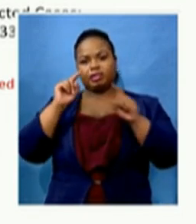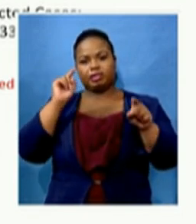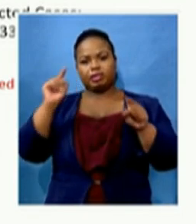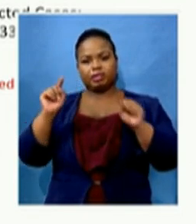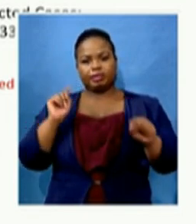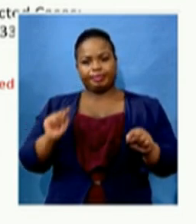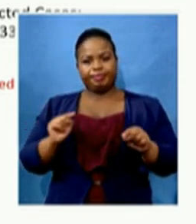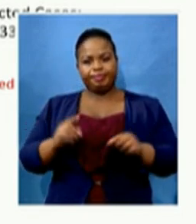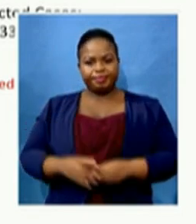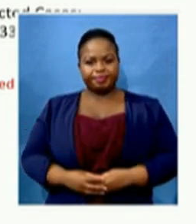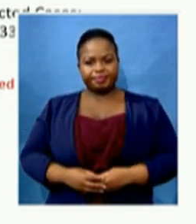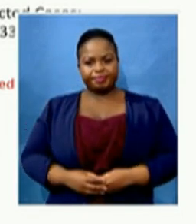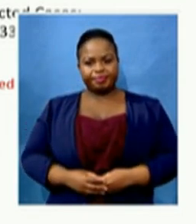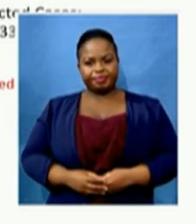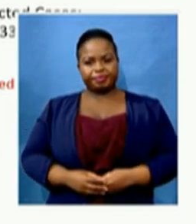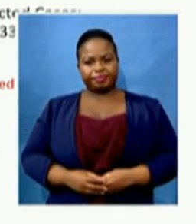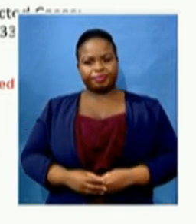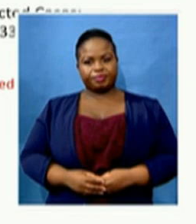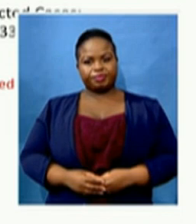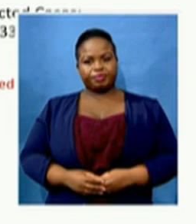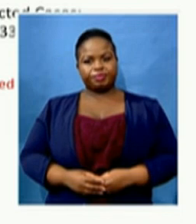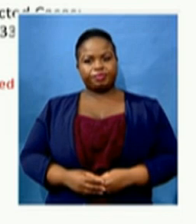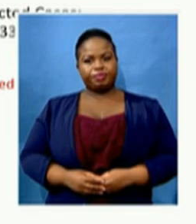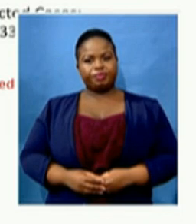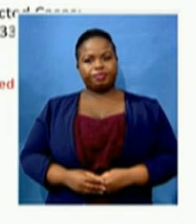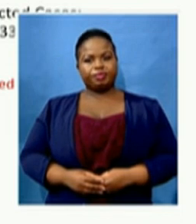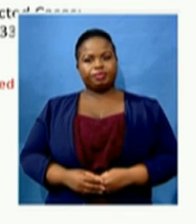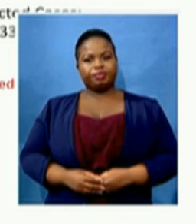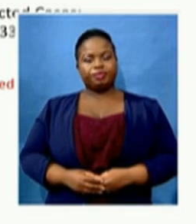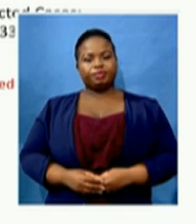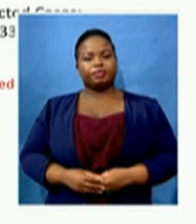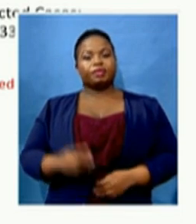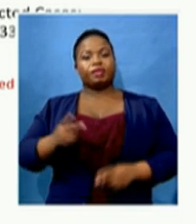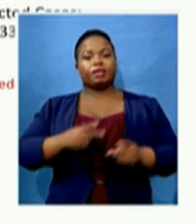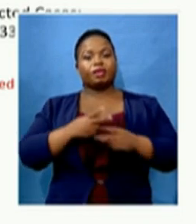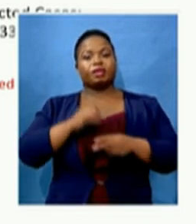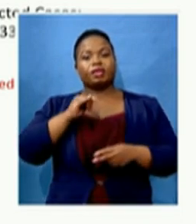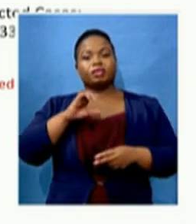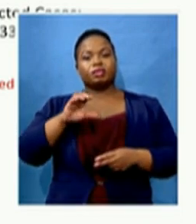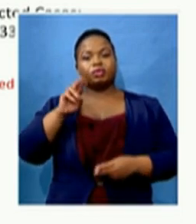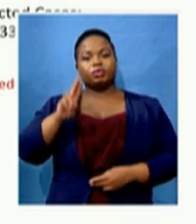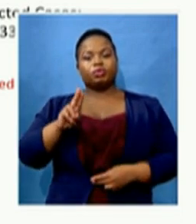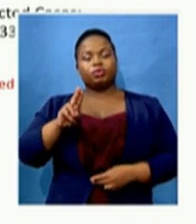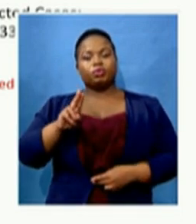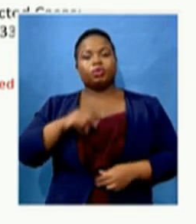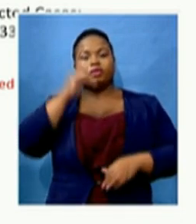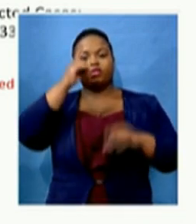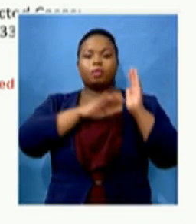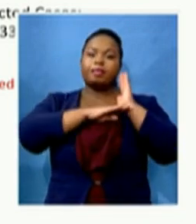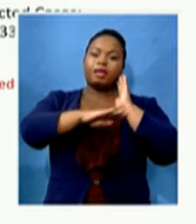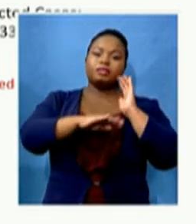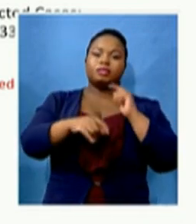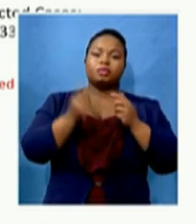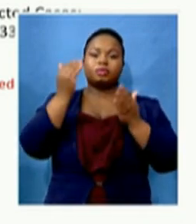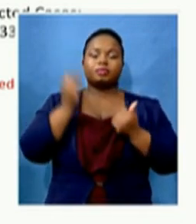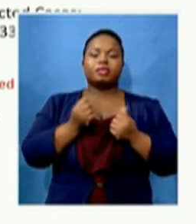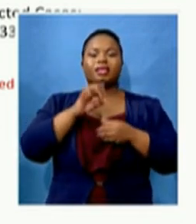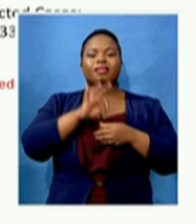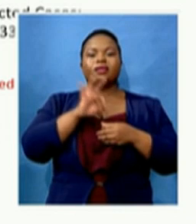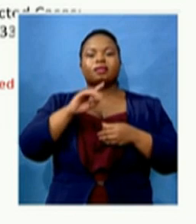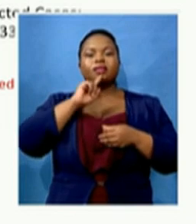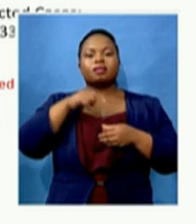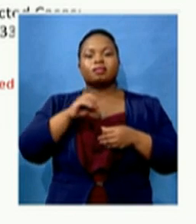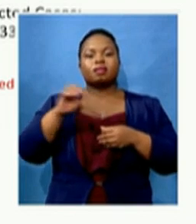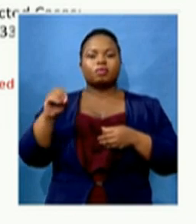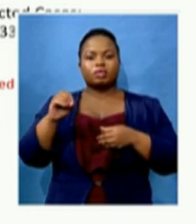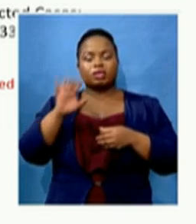It's also important to note that the ICU bed threshold is around 3,300 beds. That's an estimate, but that our projections